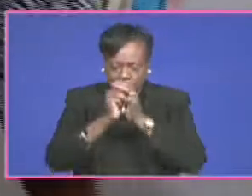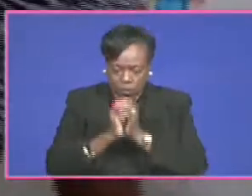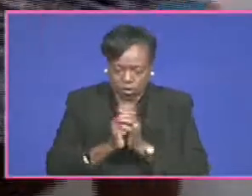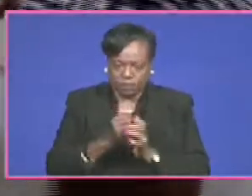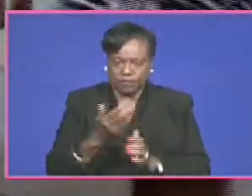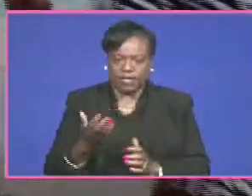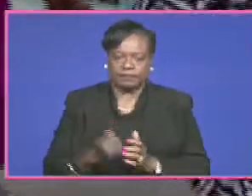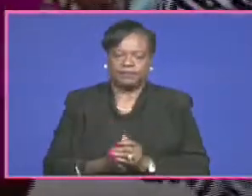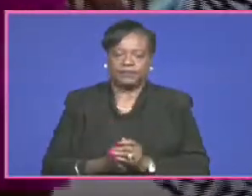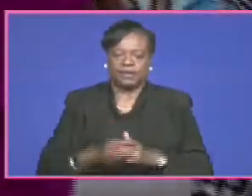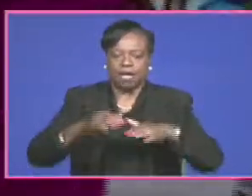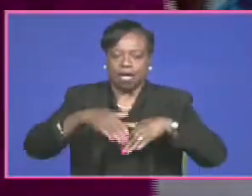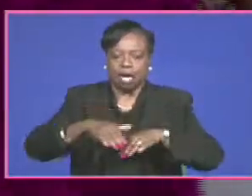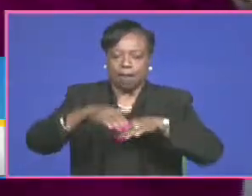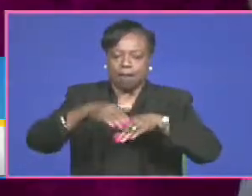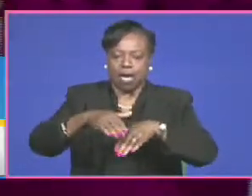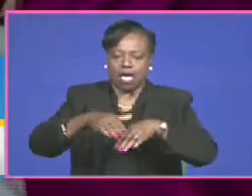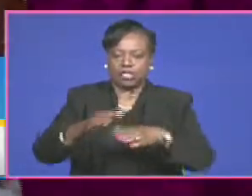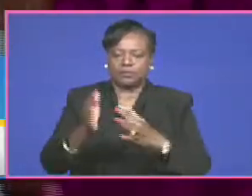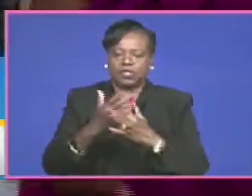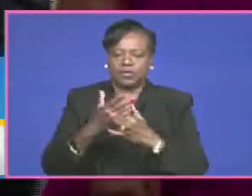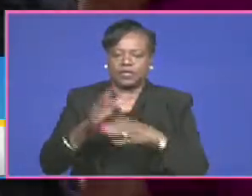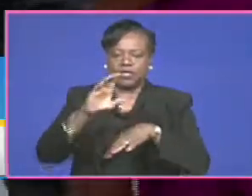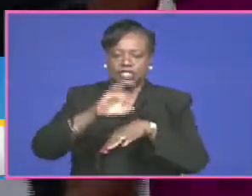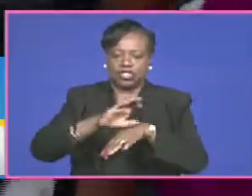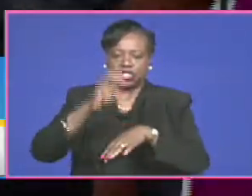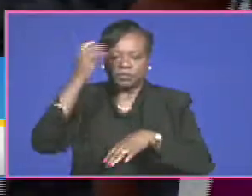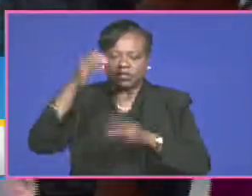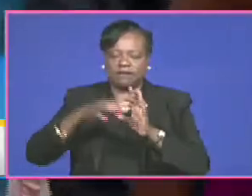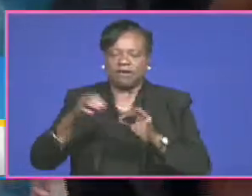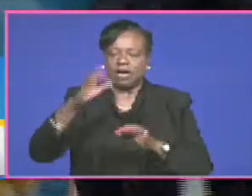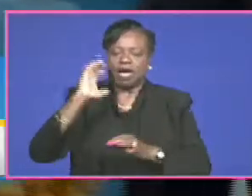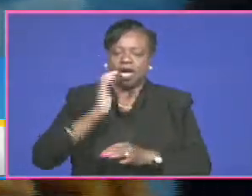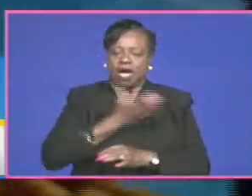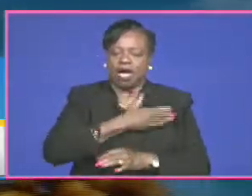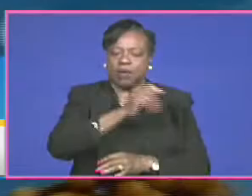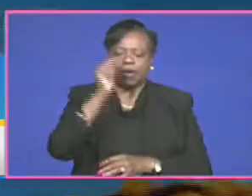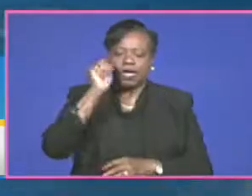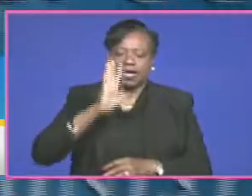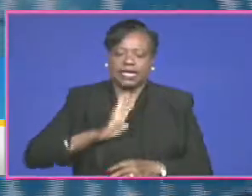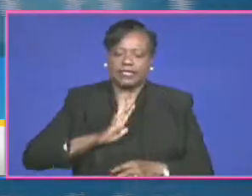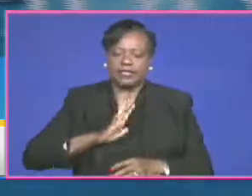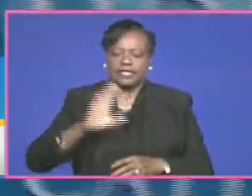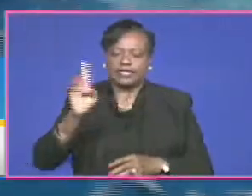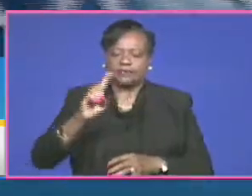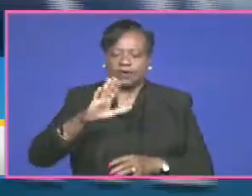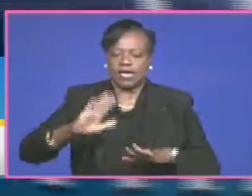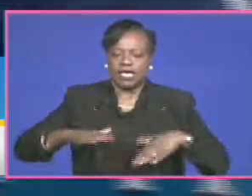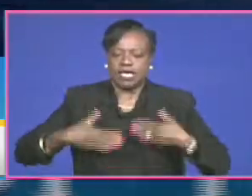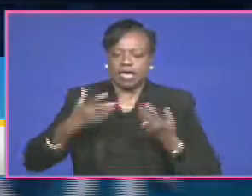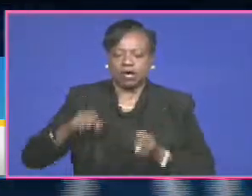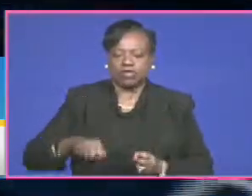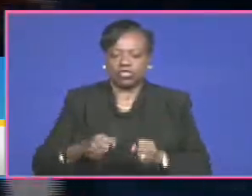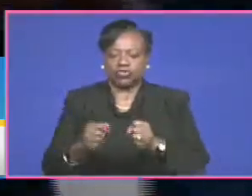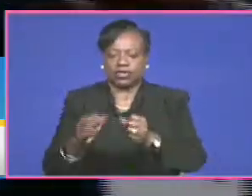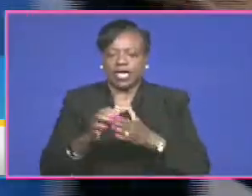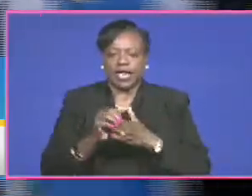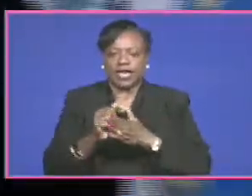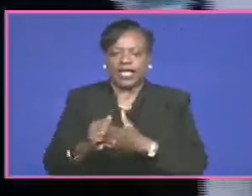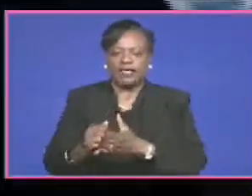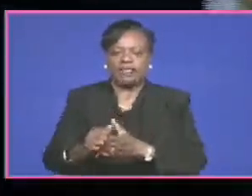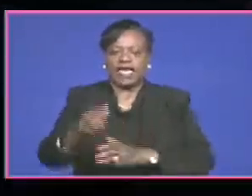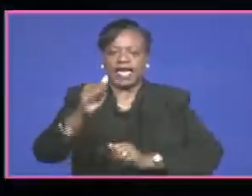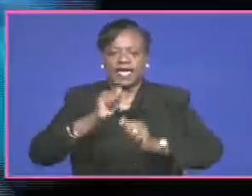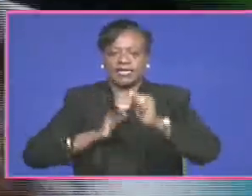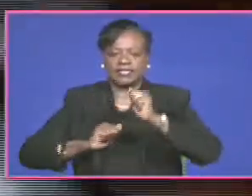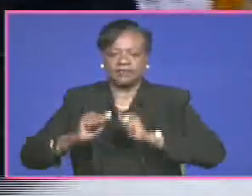A march featuring the various church ministries of Our Ladies of the Holy Souls Catholic Church on DeVoe and Young Streets led off festivities marking the church's